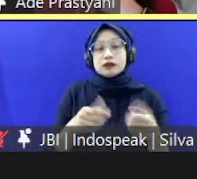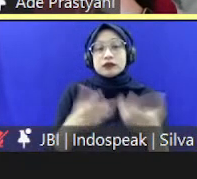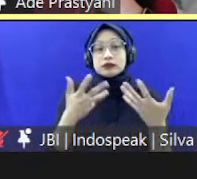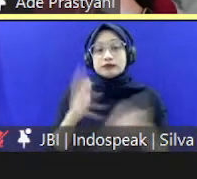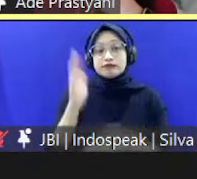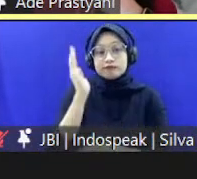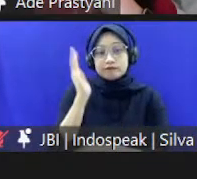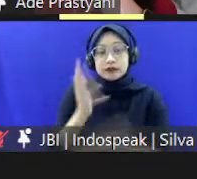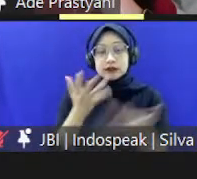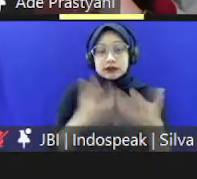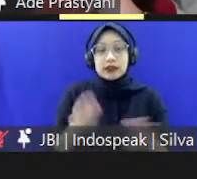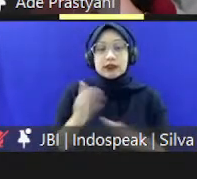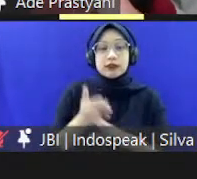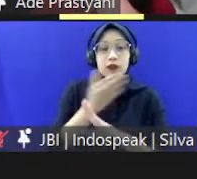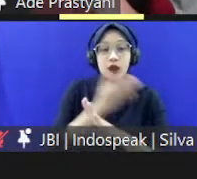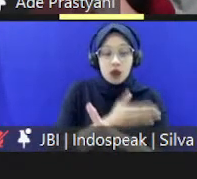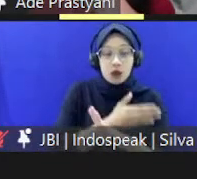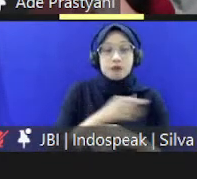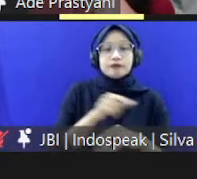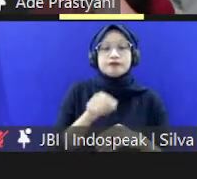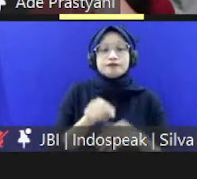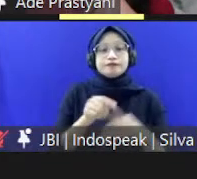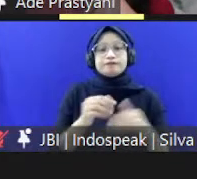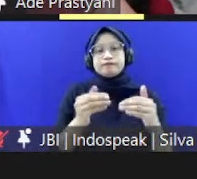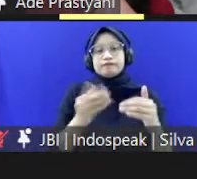also invite you to